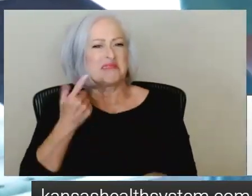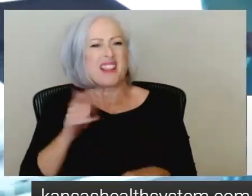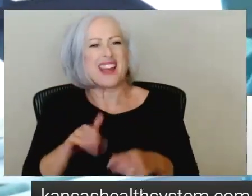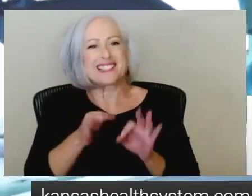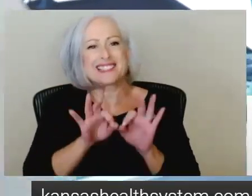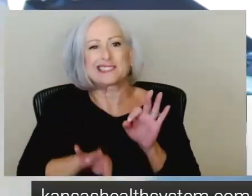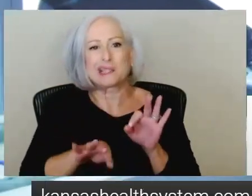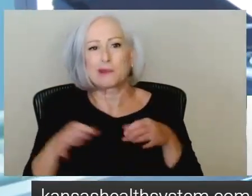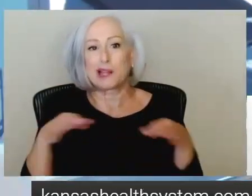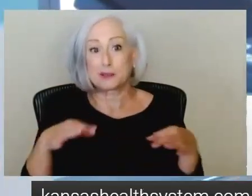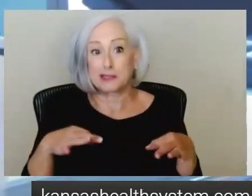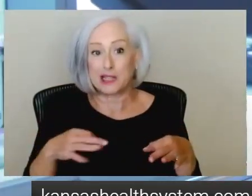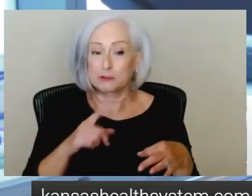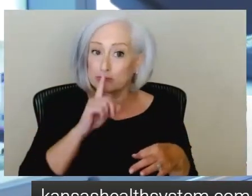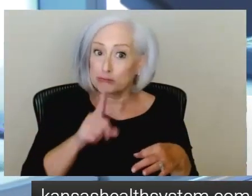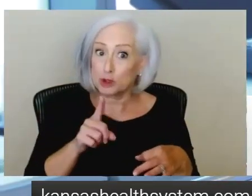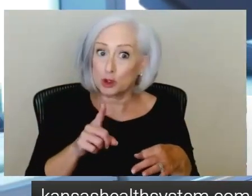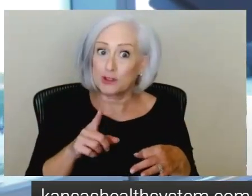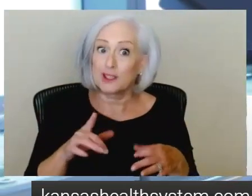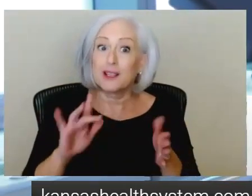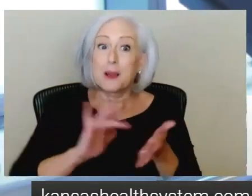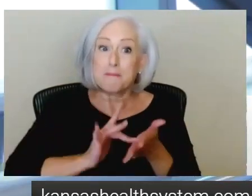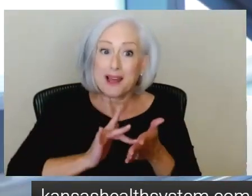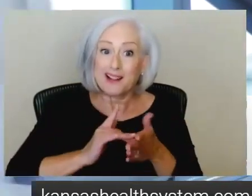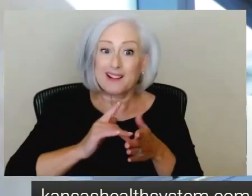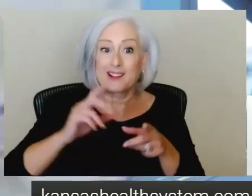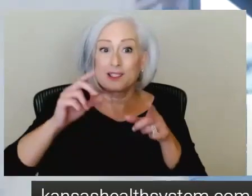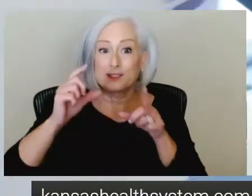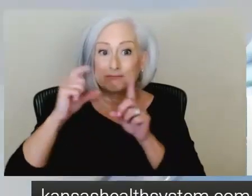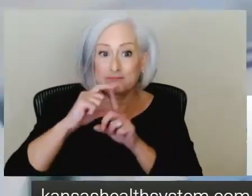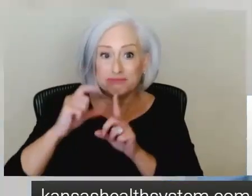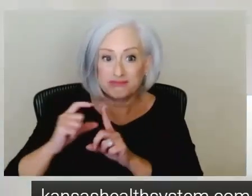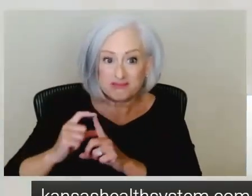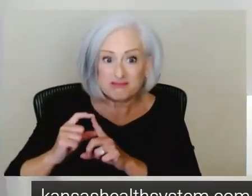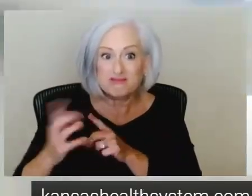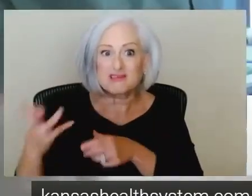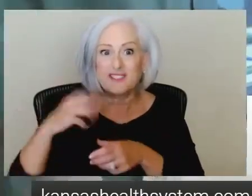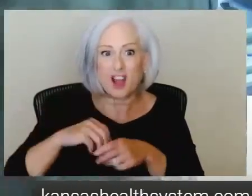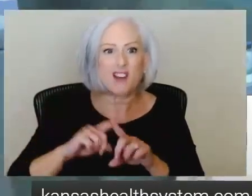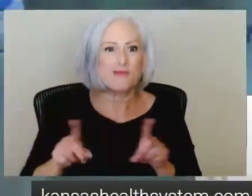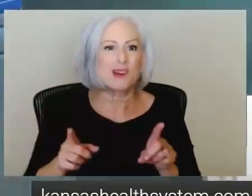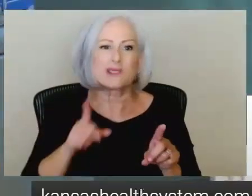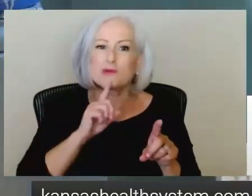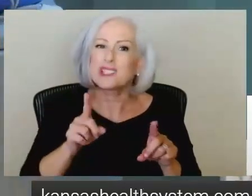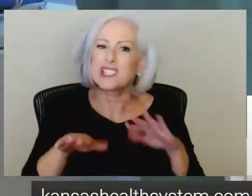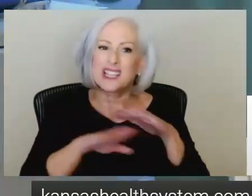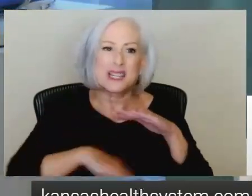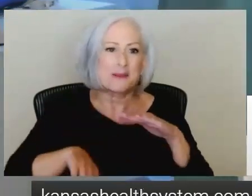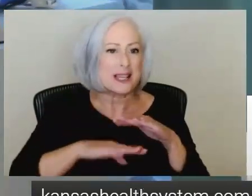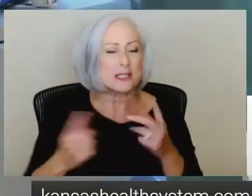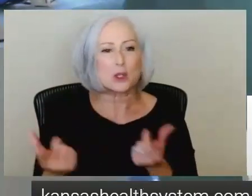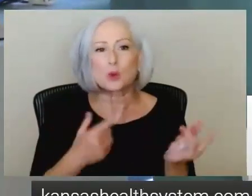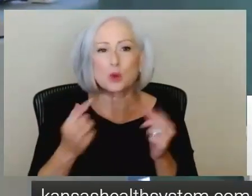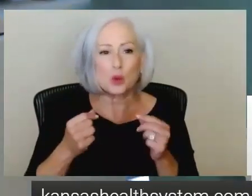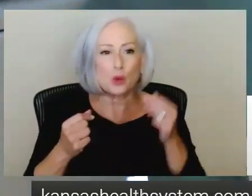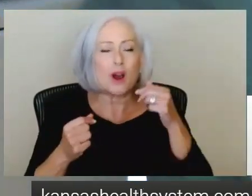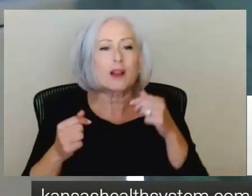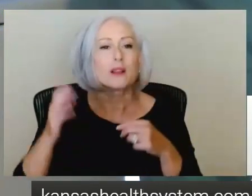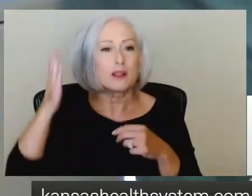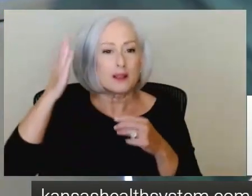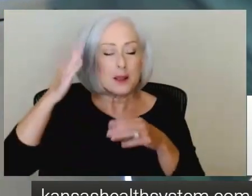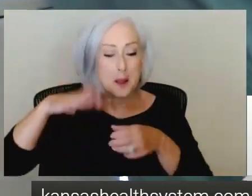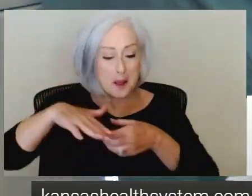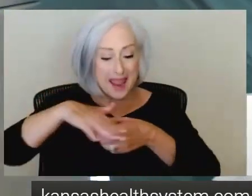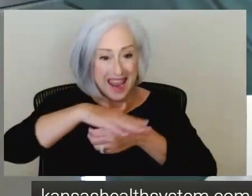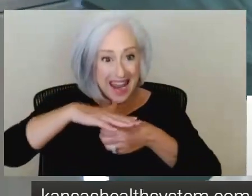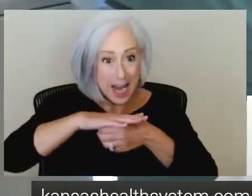lot of technical and medical terms that they use, but basically what they're going to do is shave her head. In certain parts, they're going to put